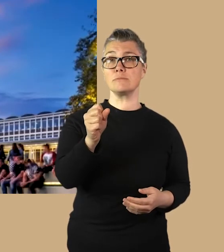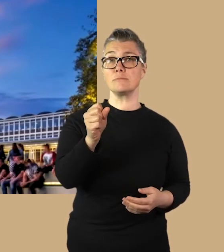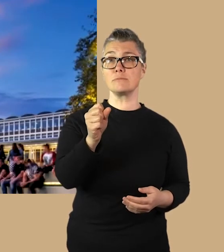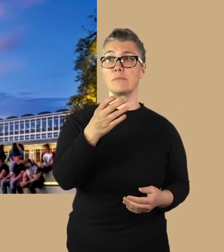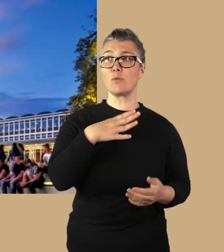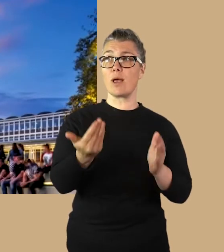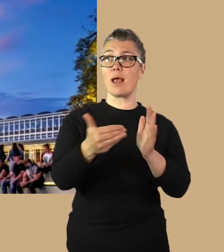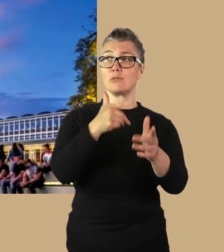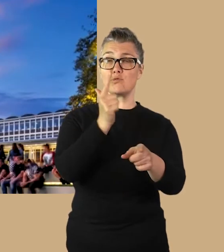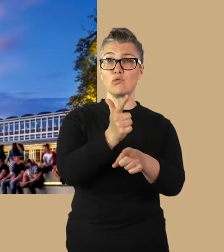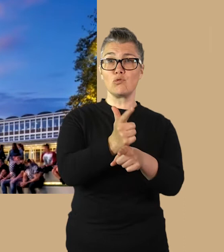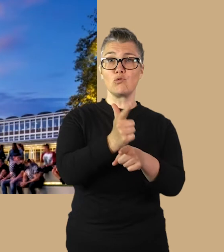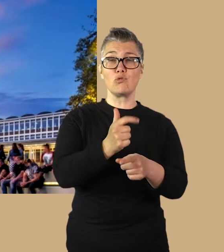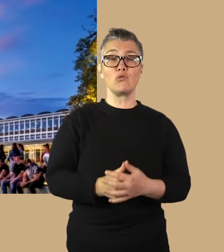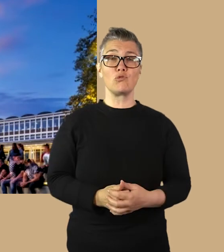Yes.